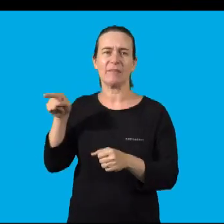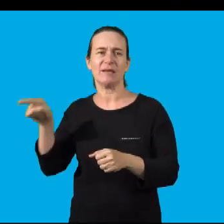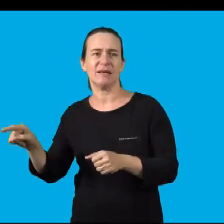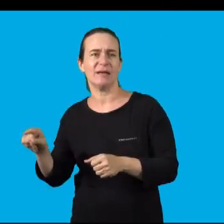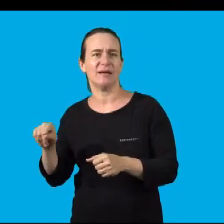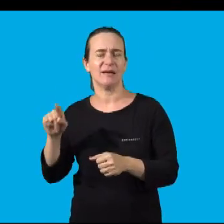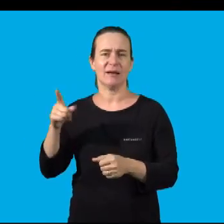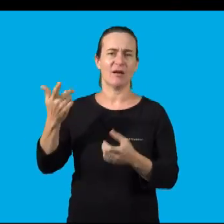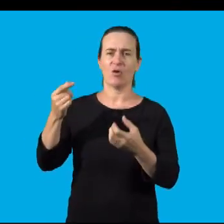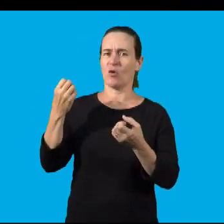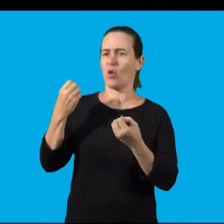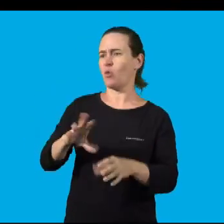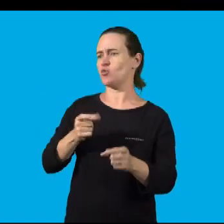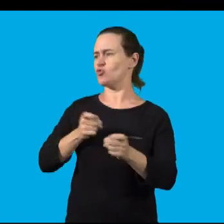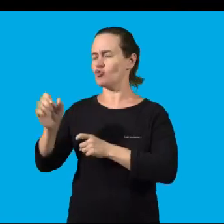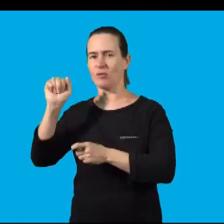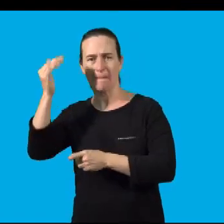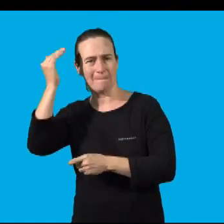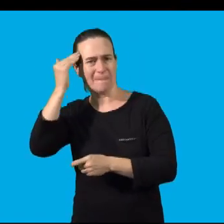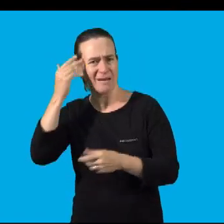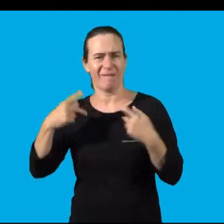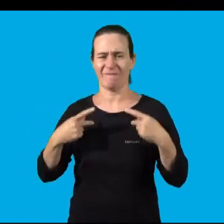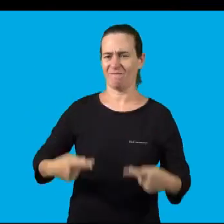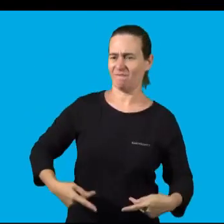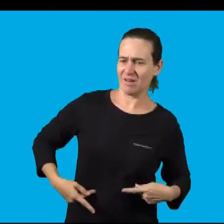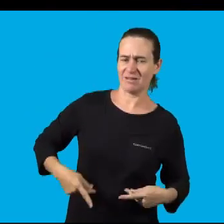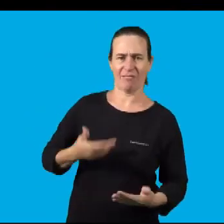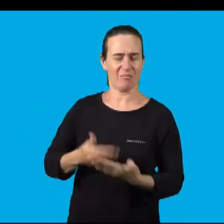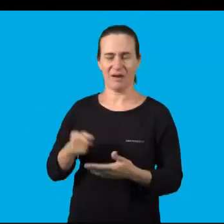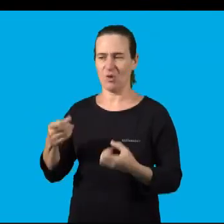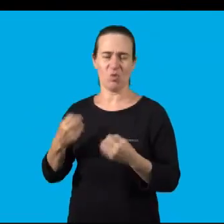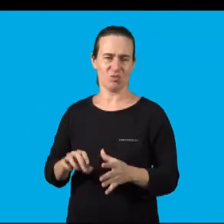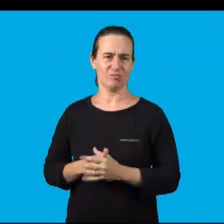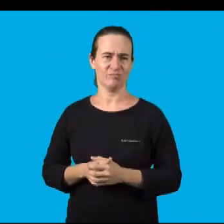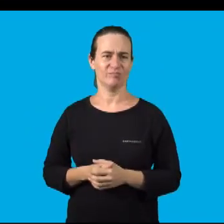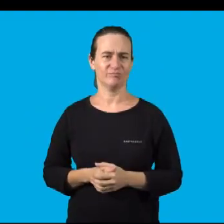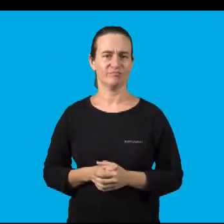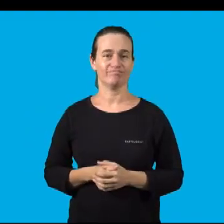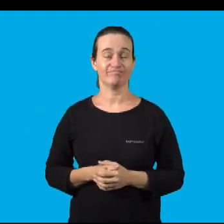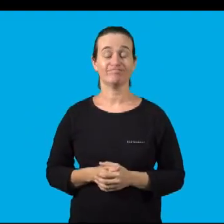falling into a trance and losing his control of his mental and physical faculties.